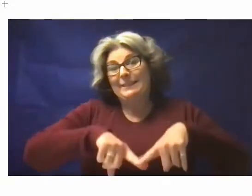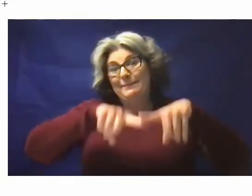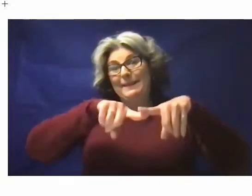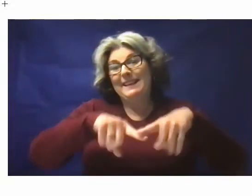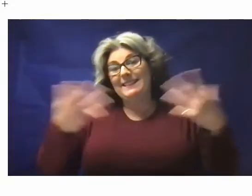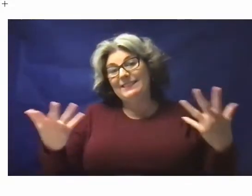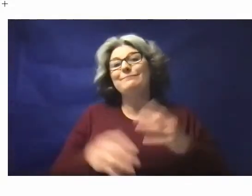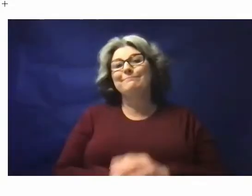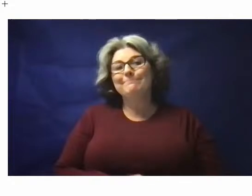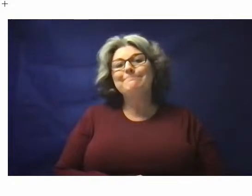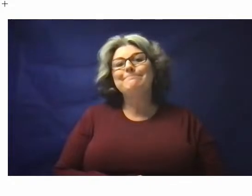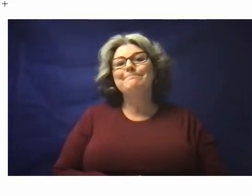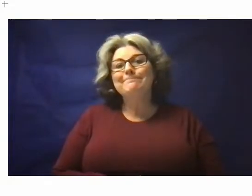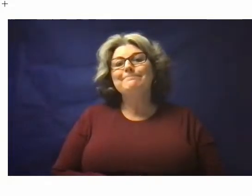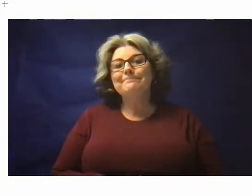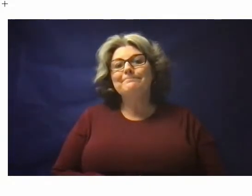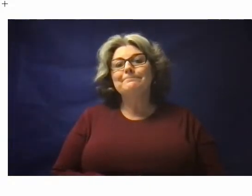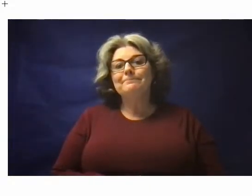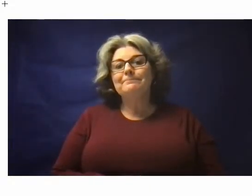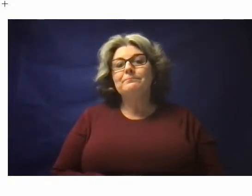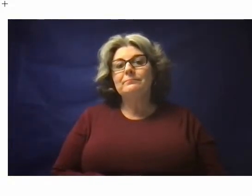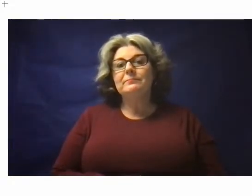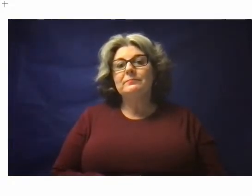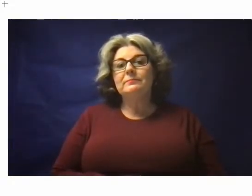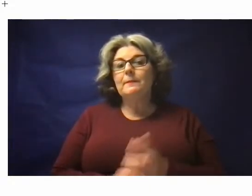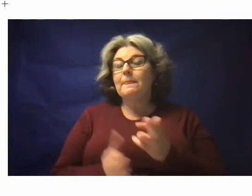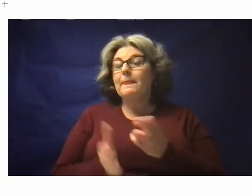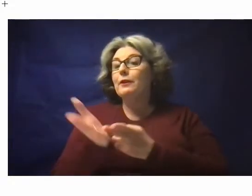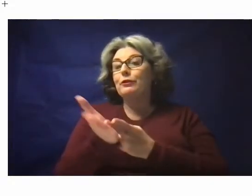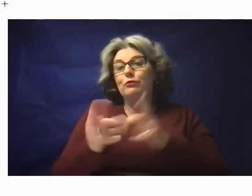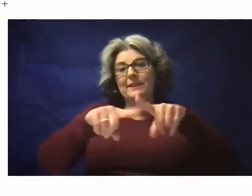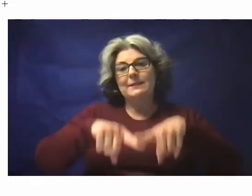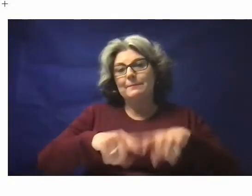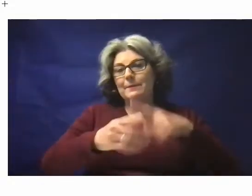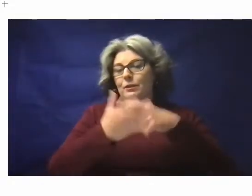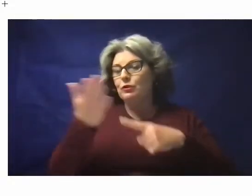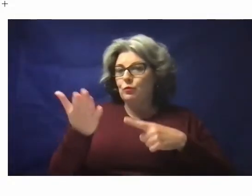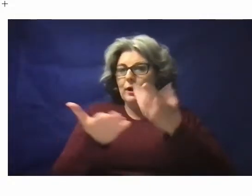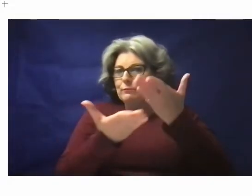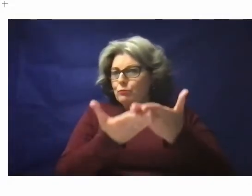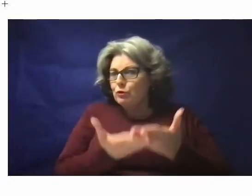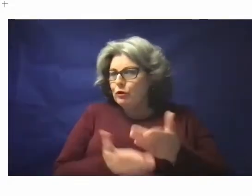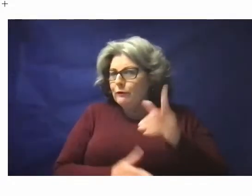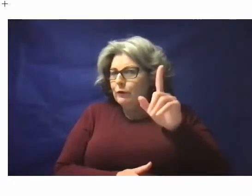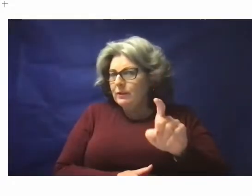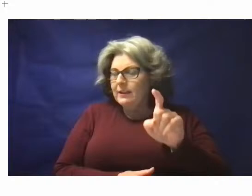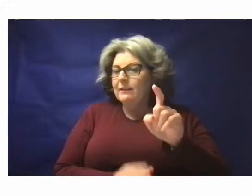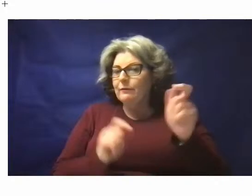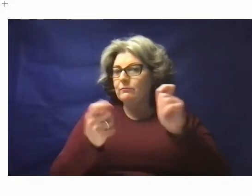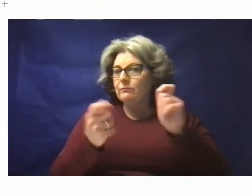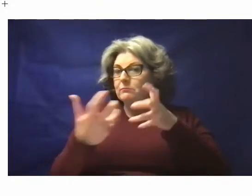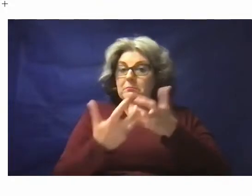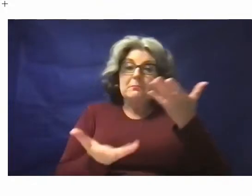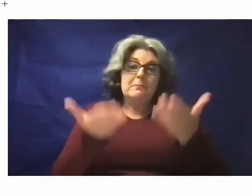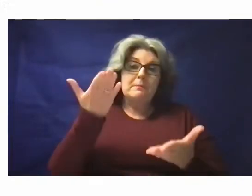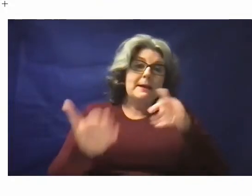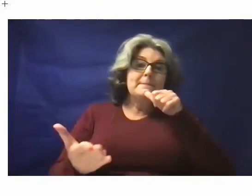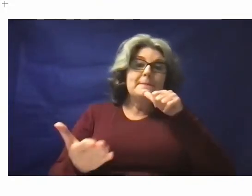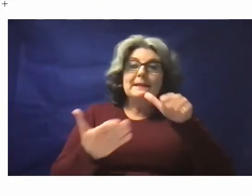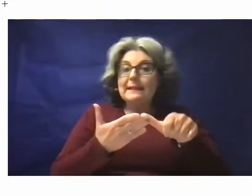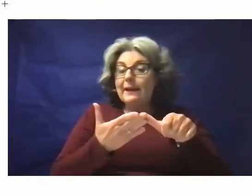It's a very annoying answer, but the truth is, it could be a note from your treating